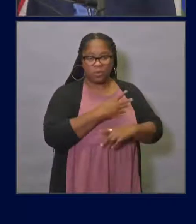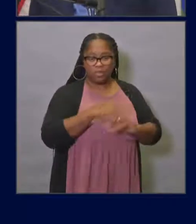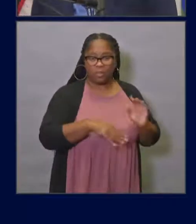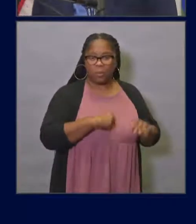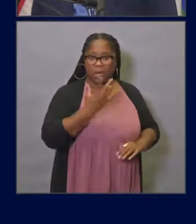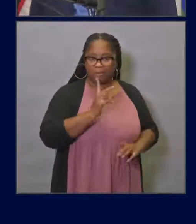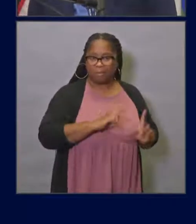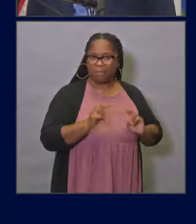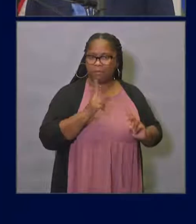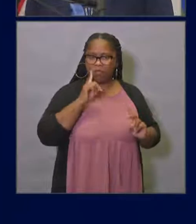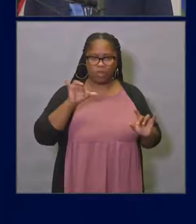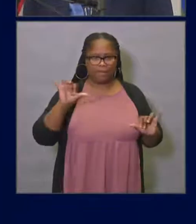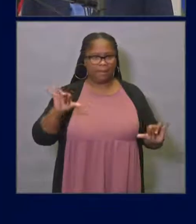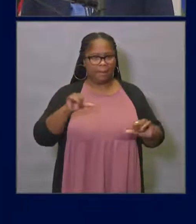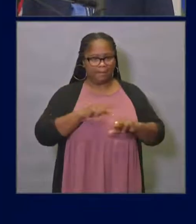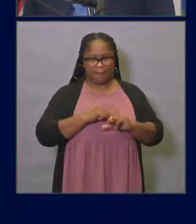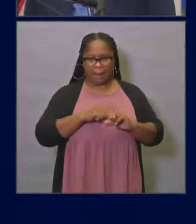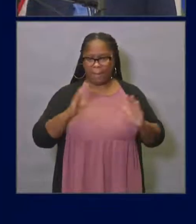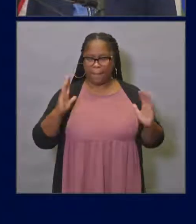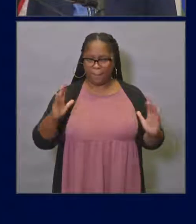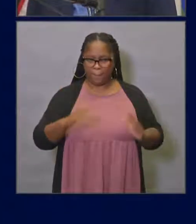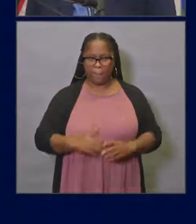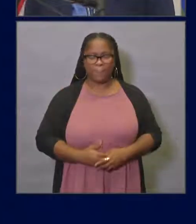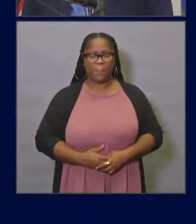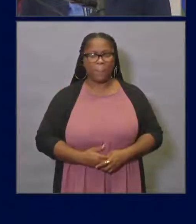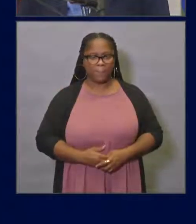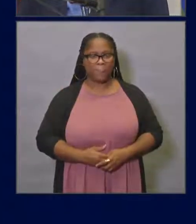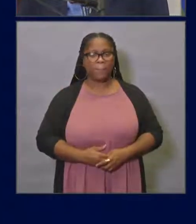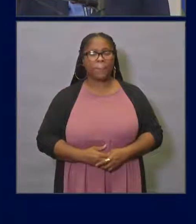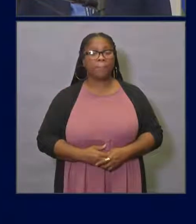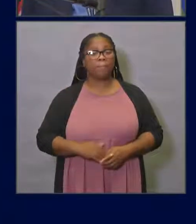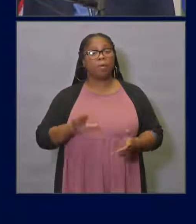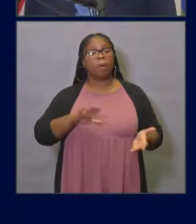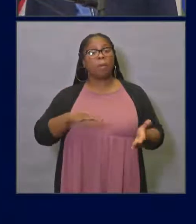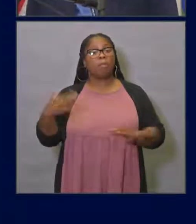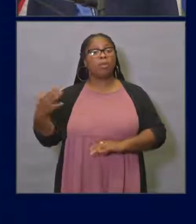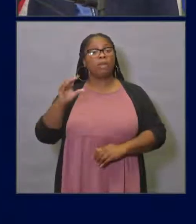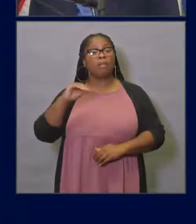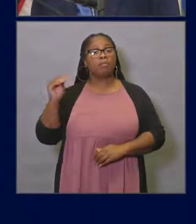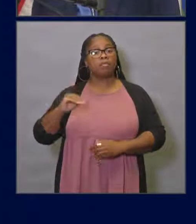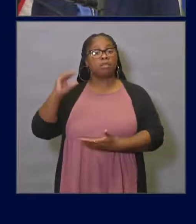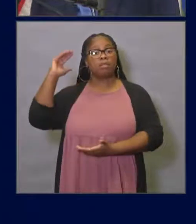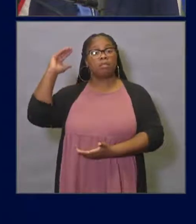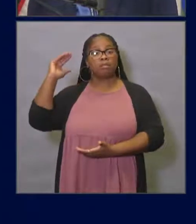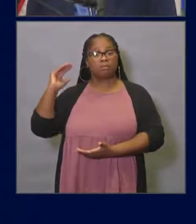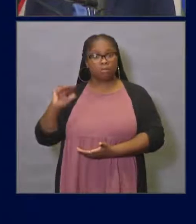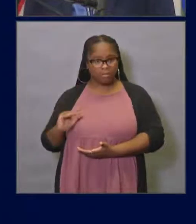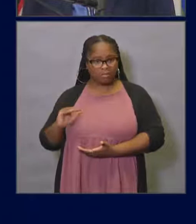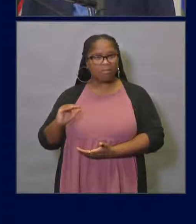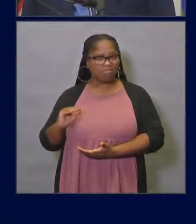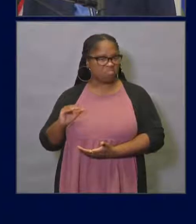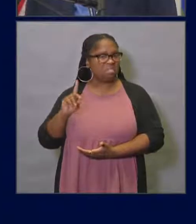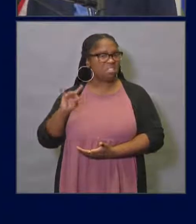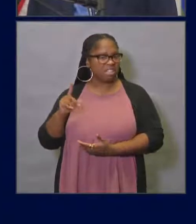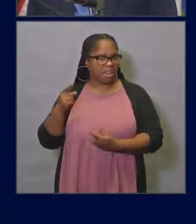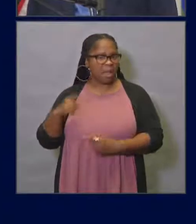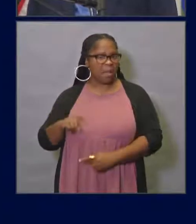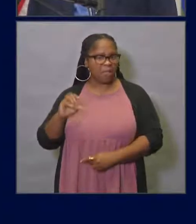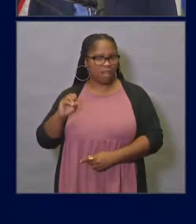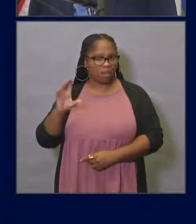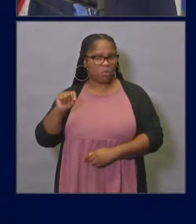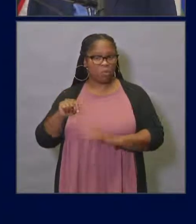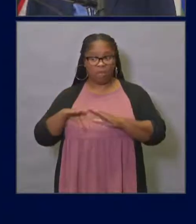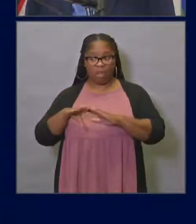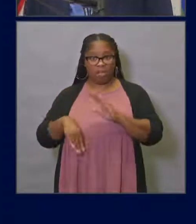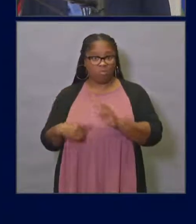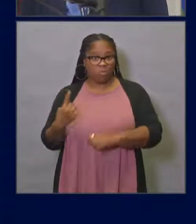that same time period. With the decrease in mortality rates among black residents in October to less than 1